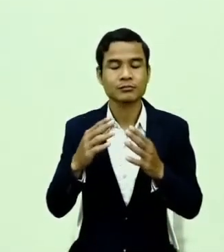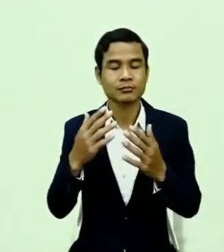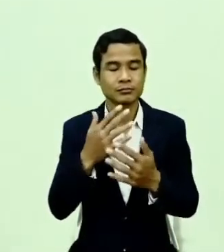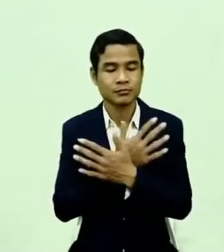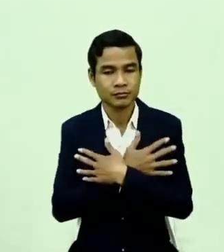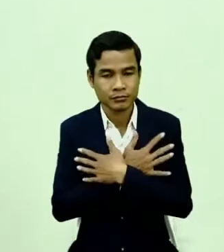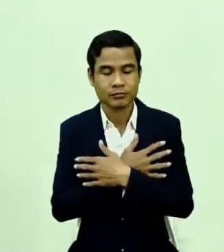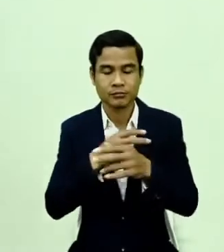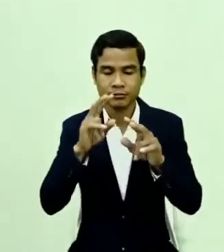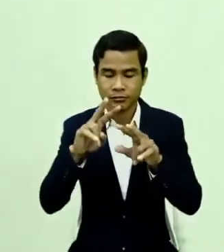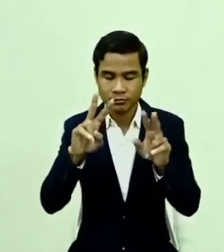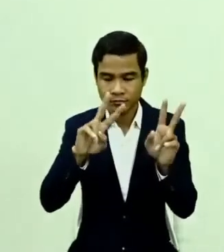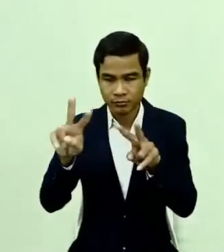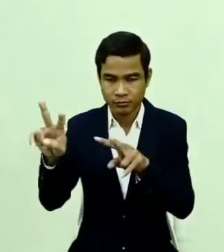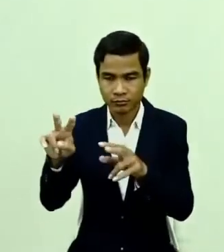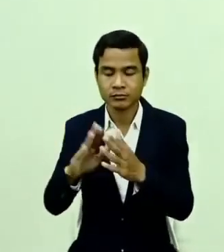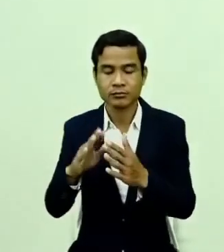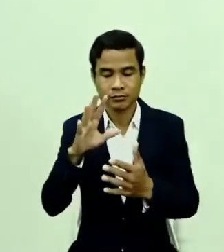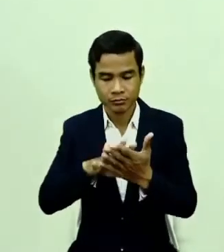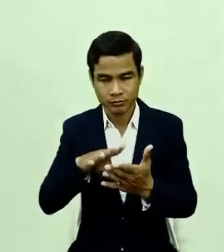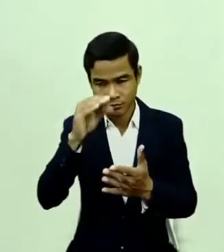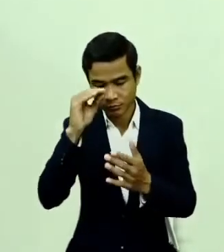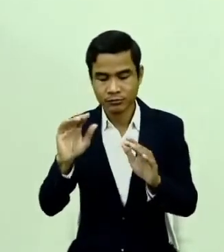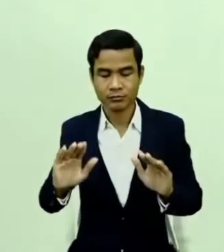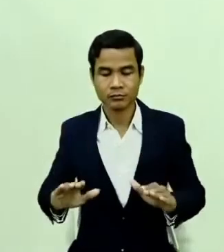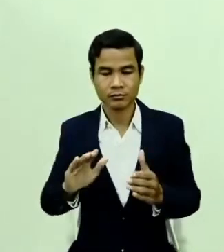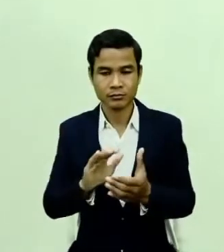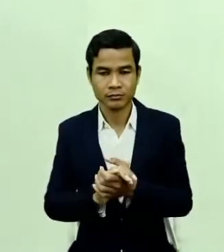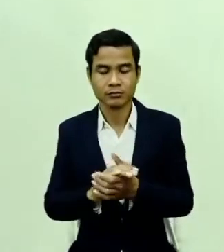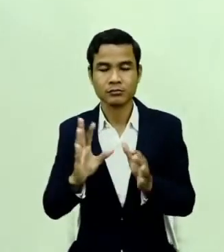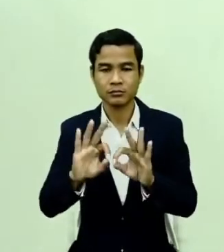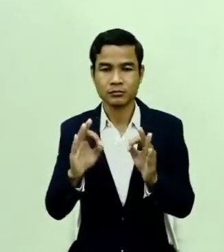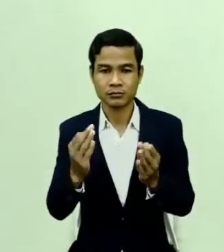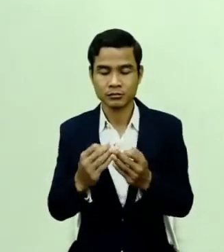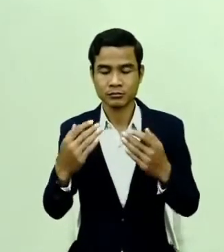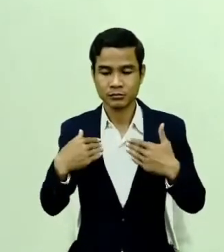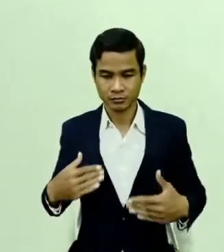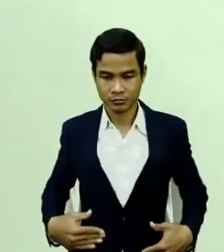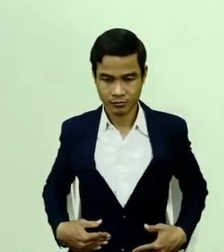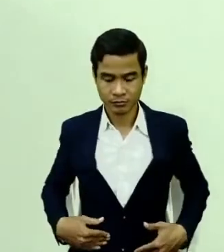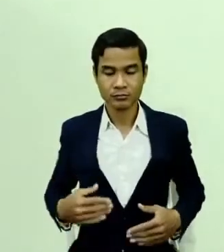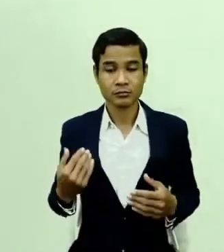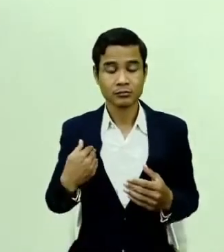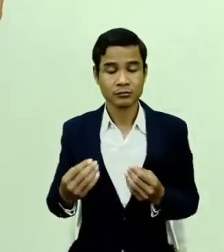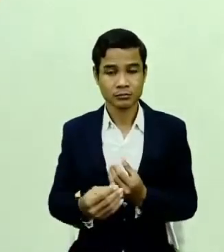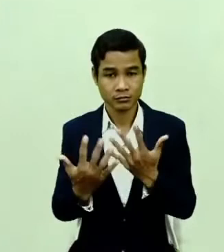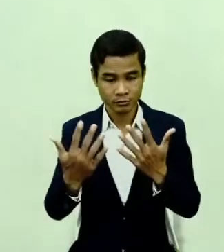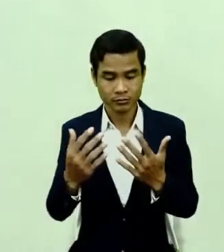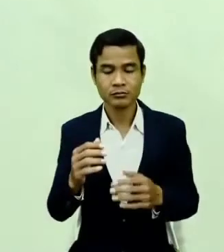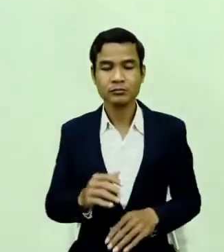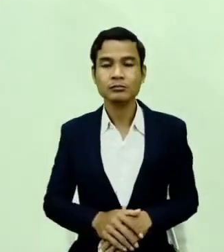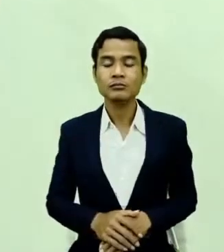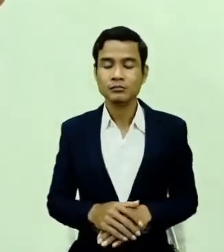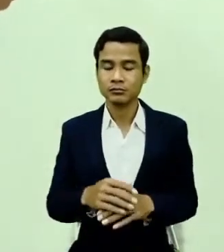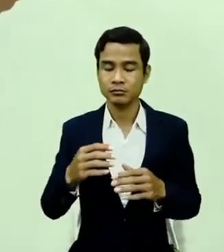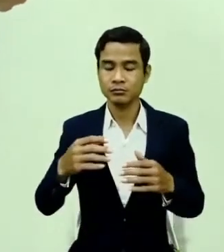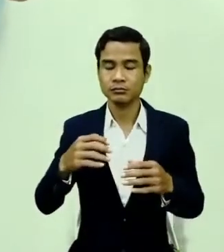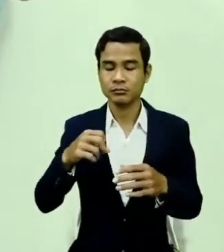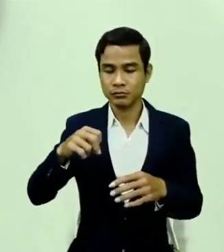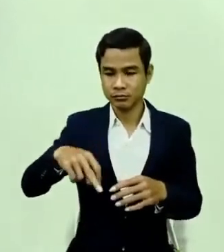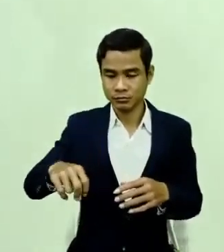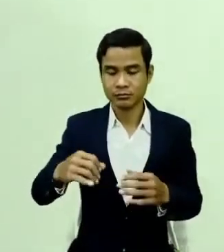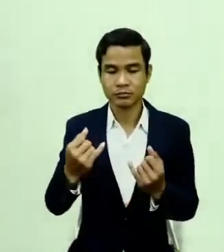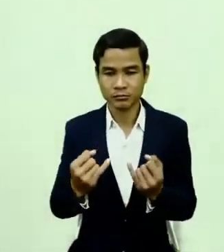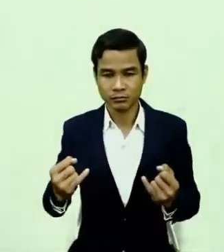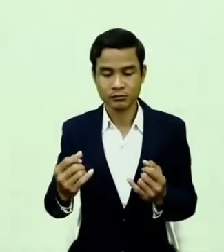sold. So pet me uncle cruiser. Car sleep pet. Jan the mean chan did. The broker rope